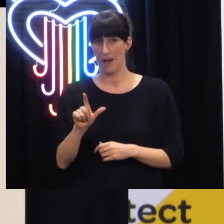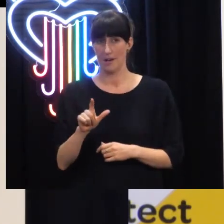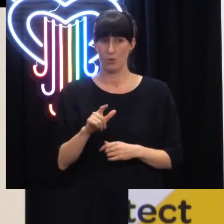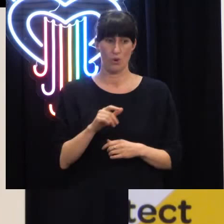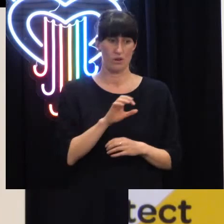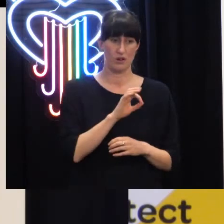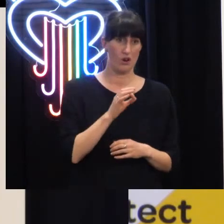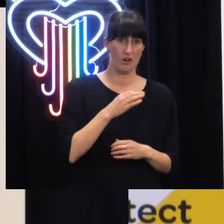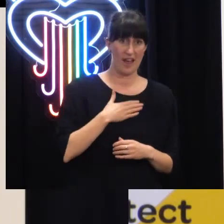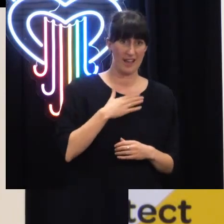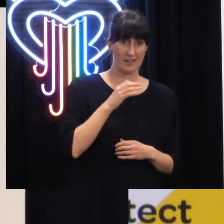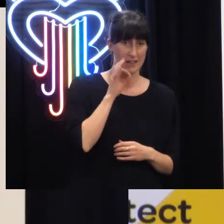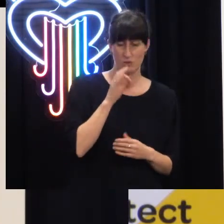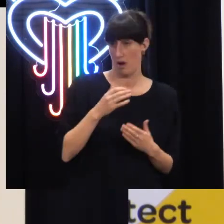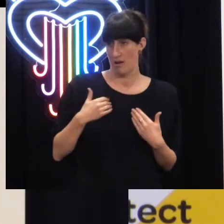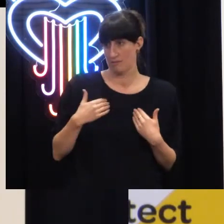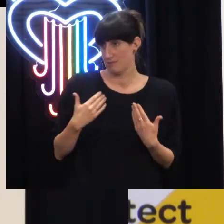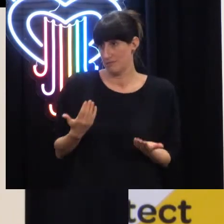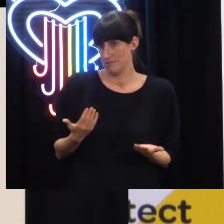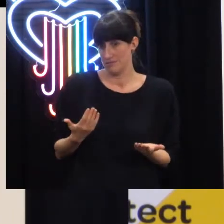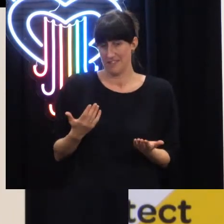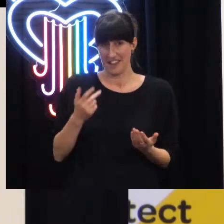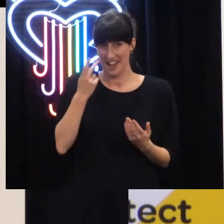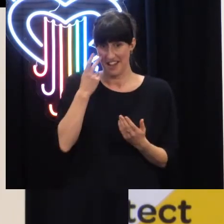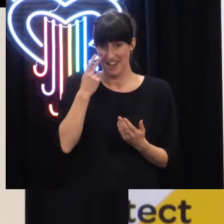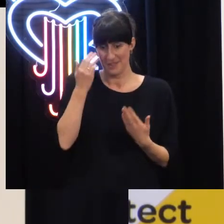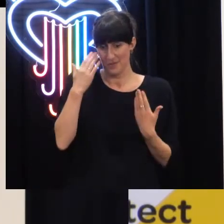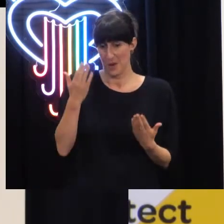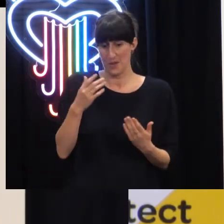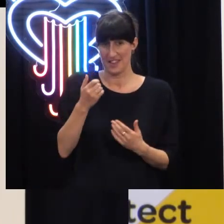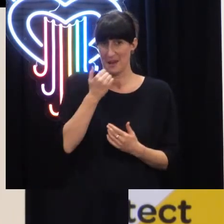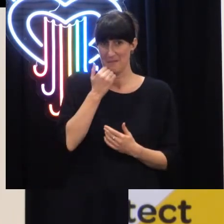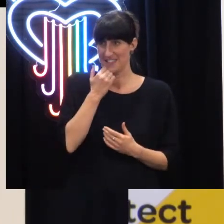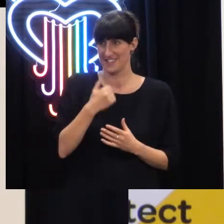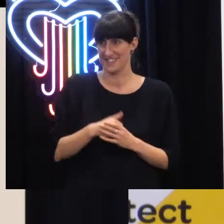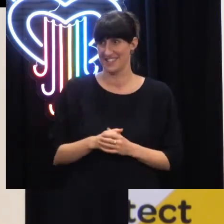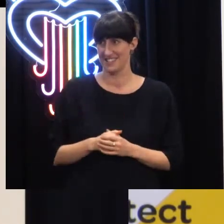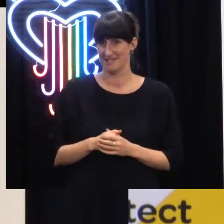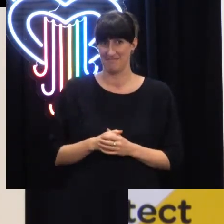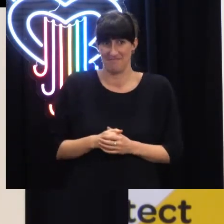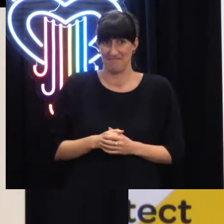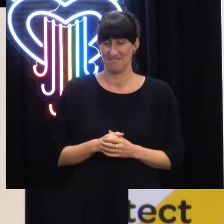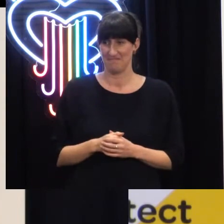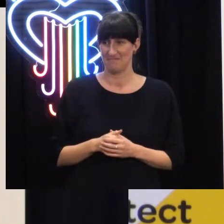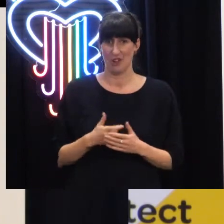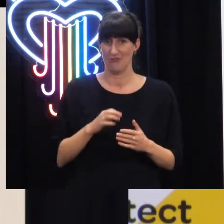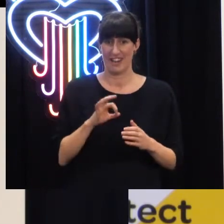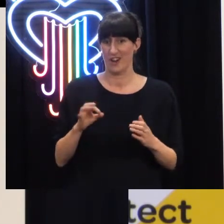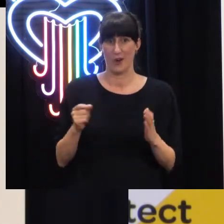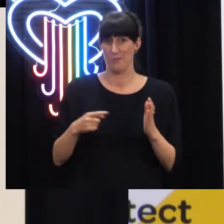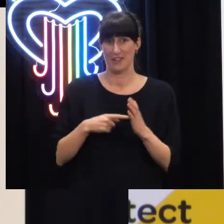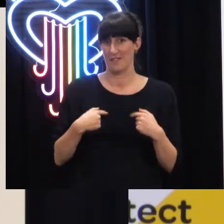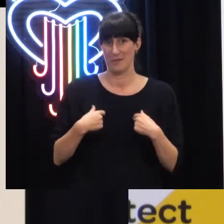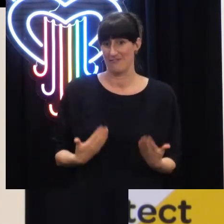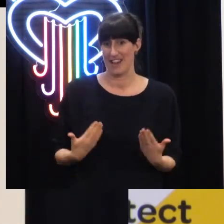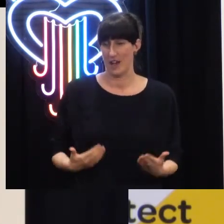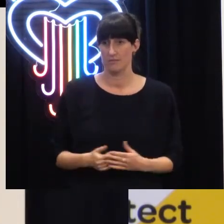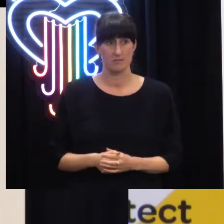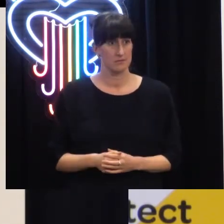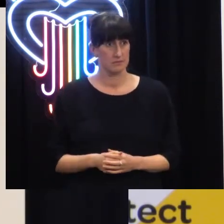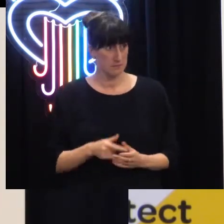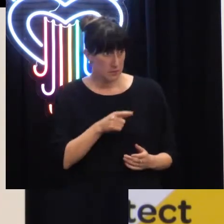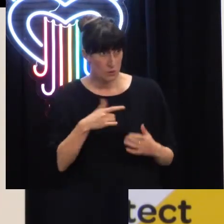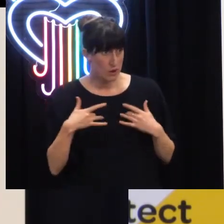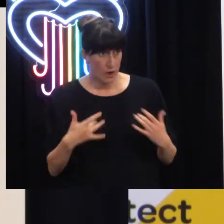head. So that probably gives you a bit of a sense of where they're sitting in my order of importance right now. Okay.